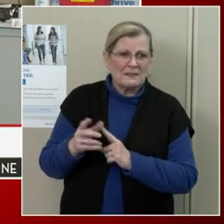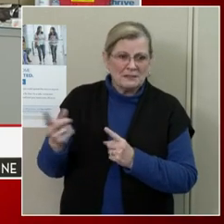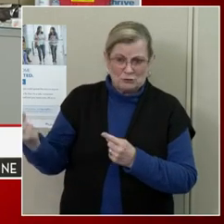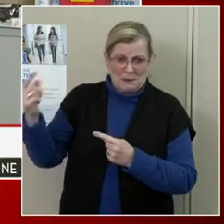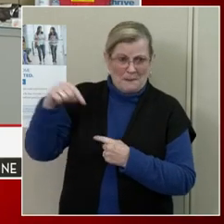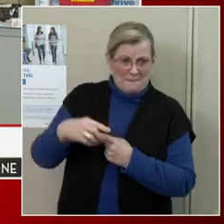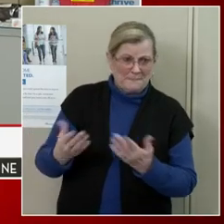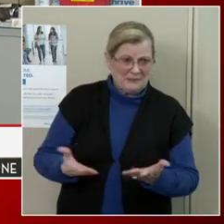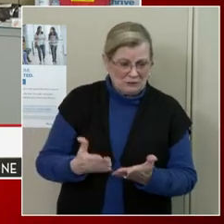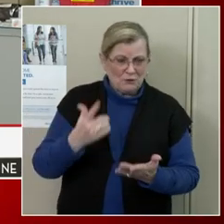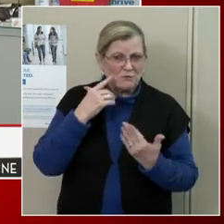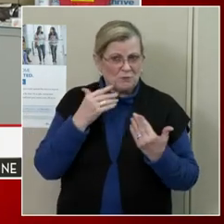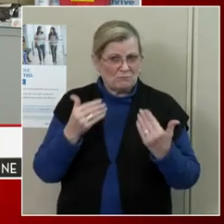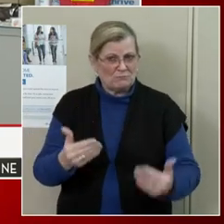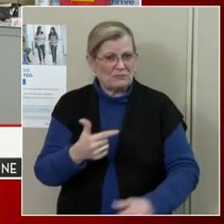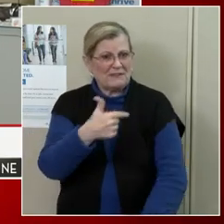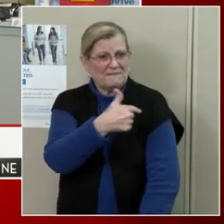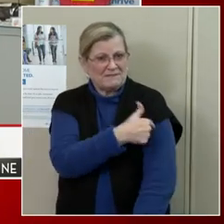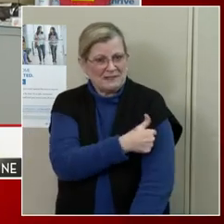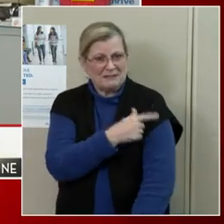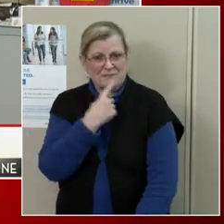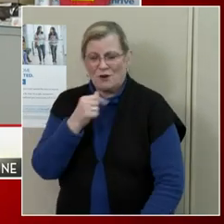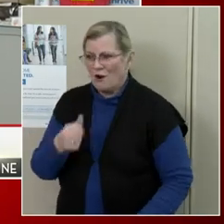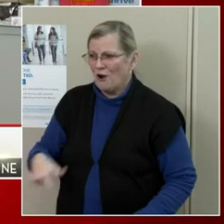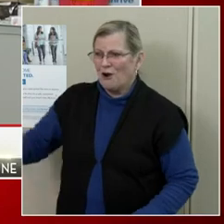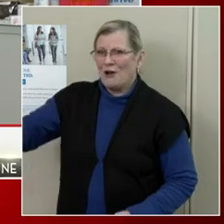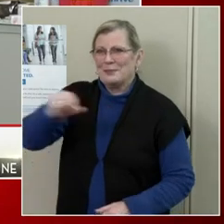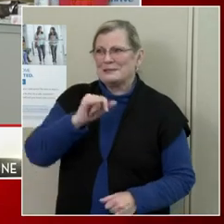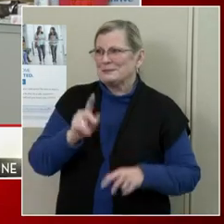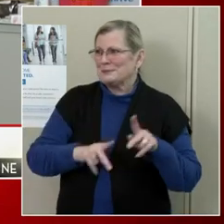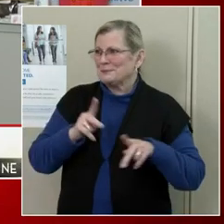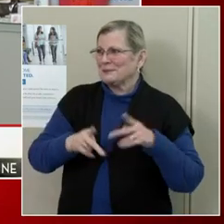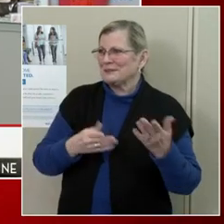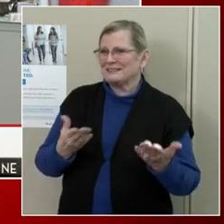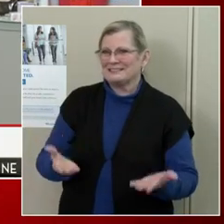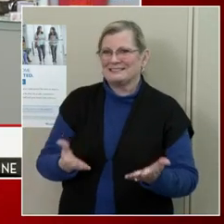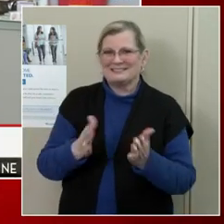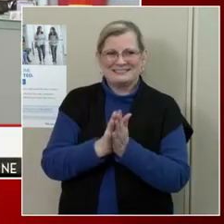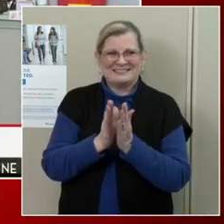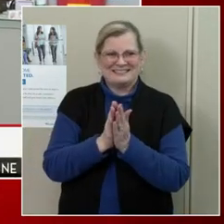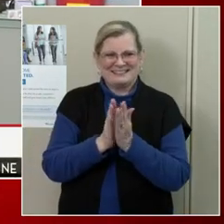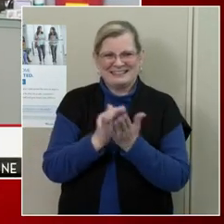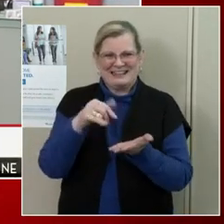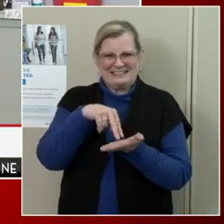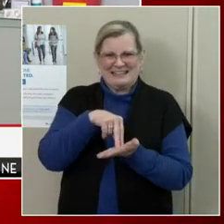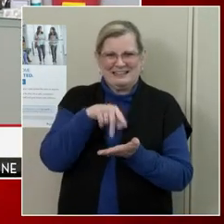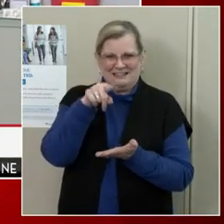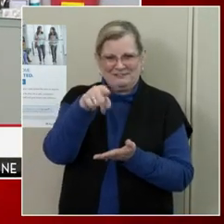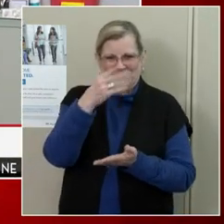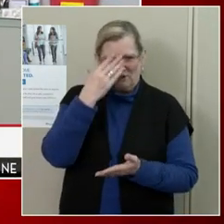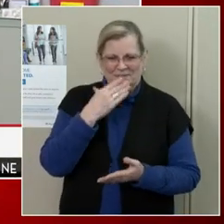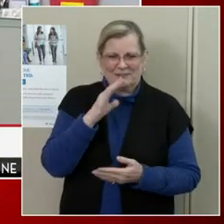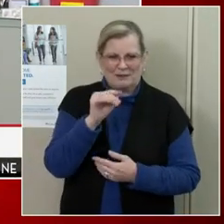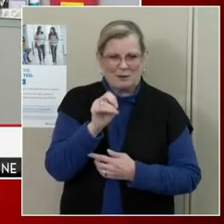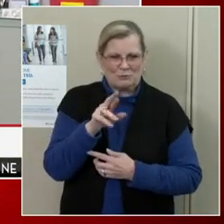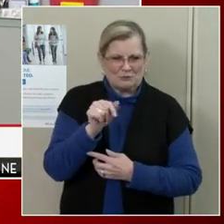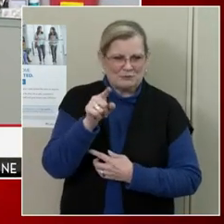vaccinate all these folks publicly. So I want to give her a round of applause for agreeing to do that.